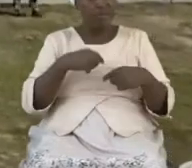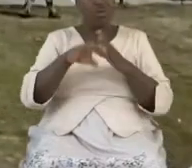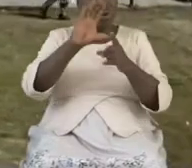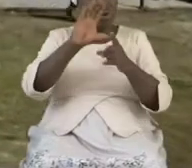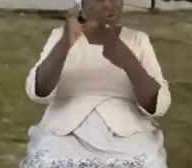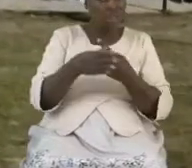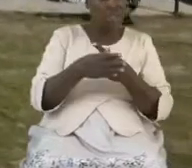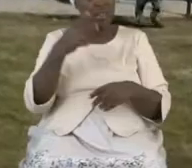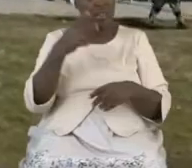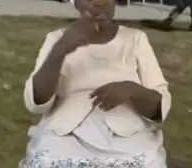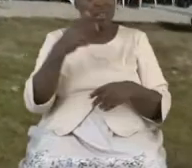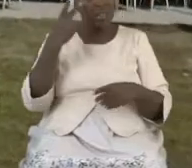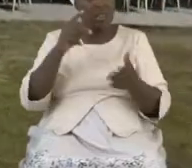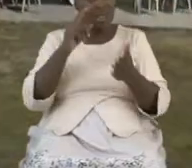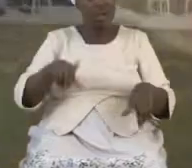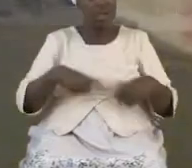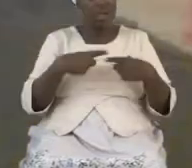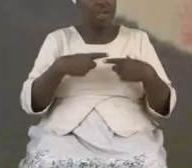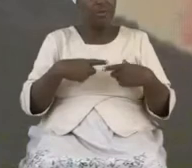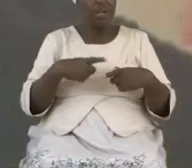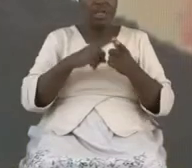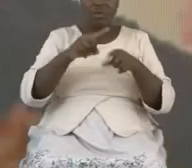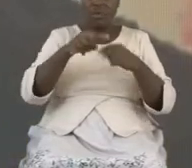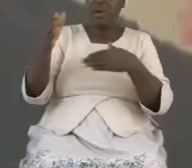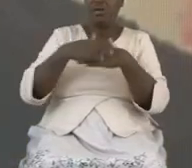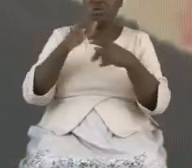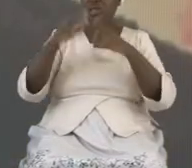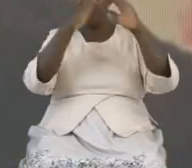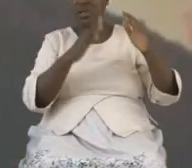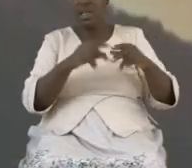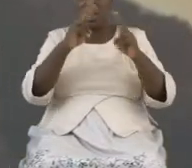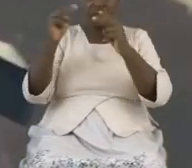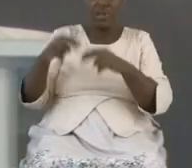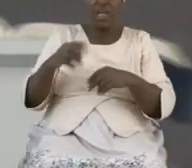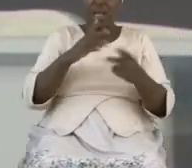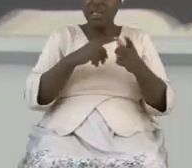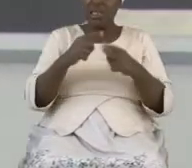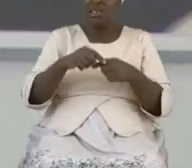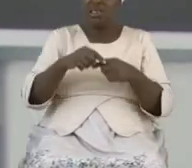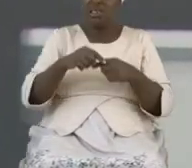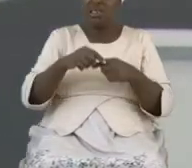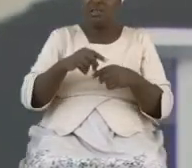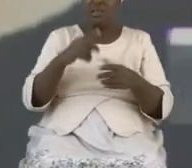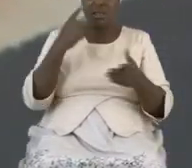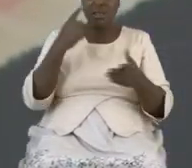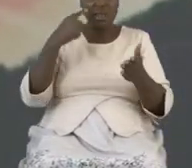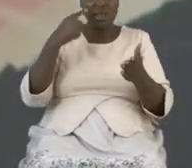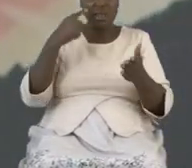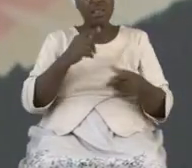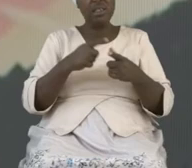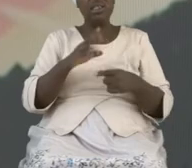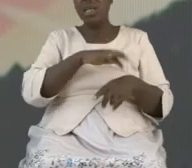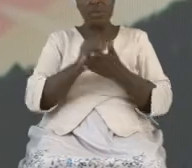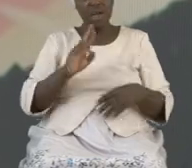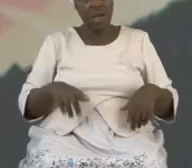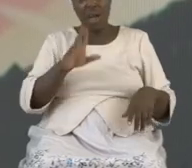when you go back to the village. Check up your life anywhere you are. Do you have the testimony